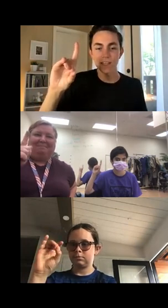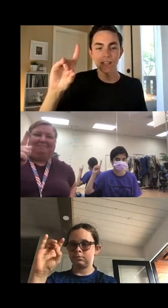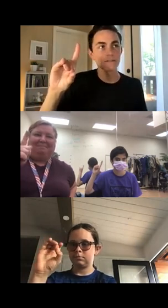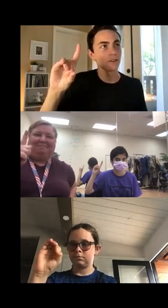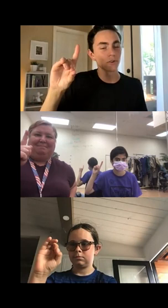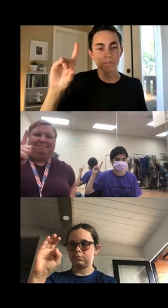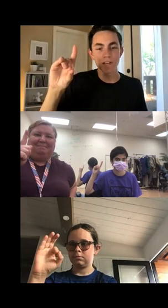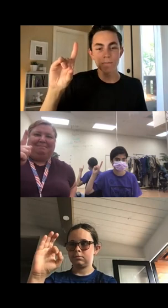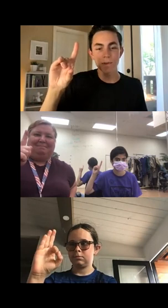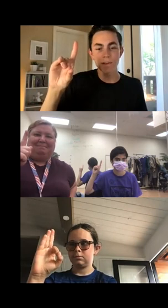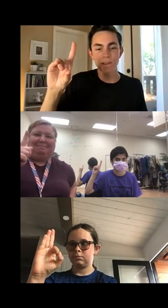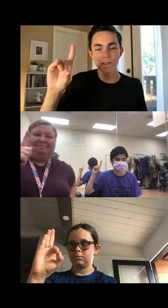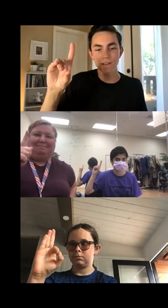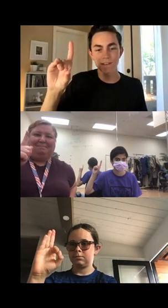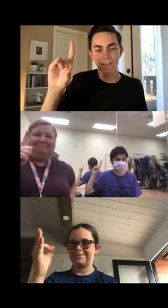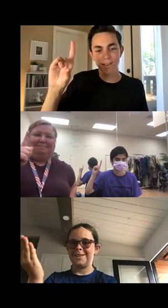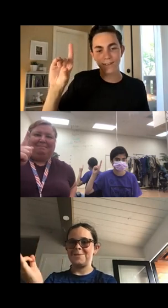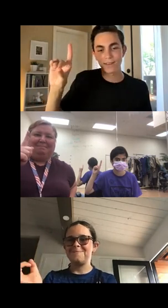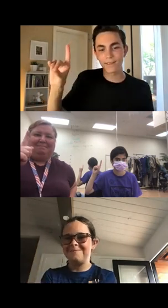and then index finger goes up.